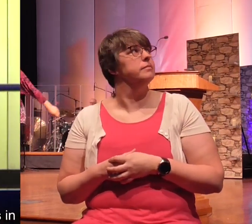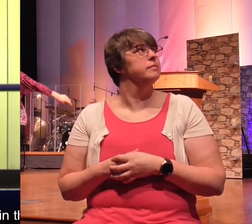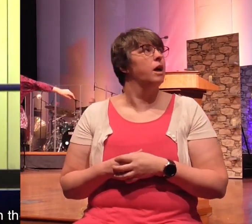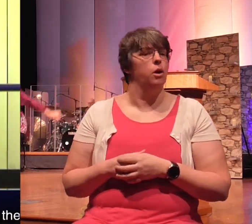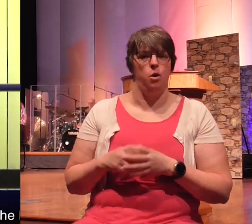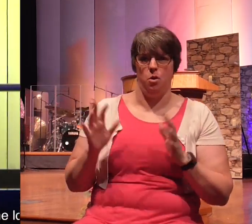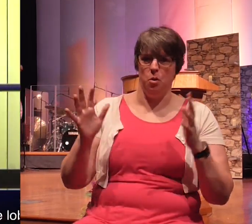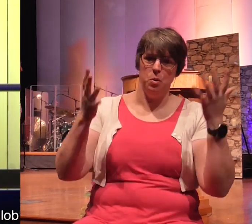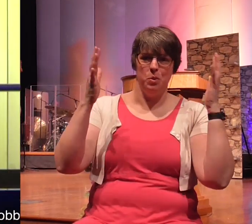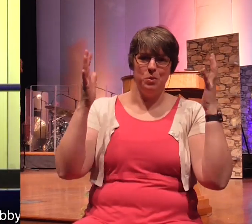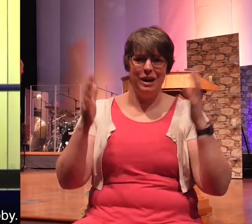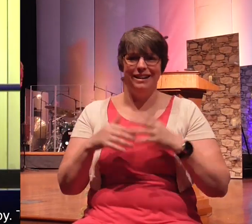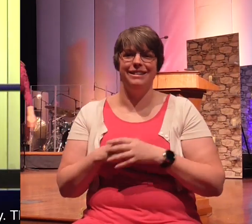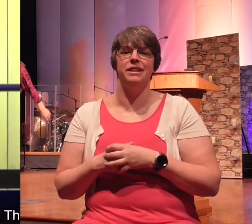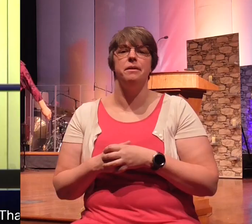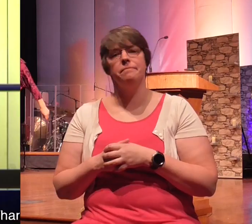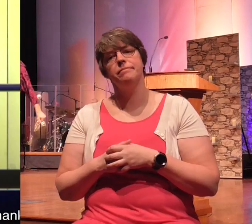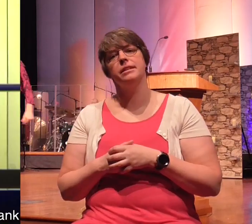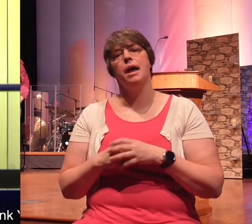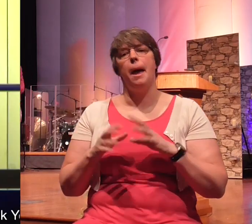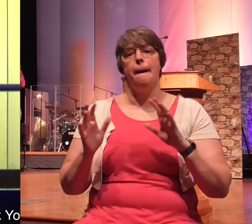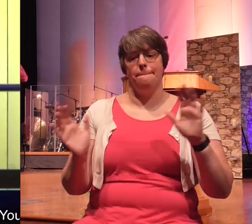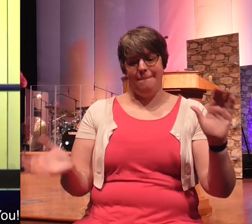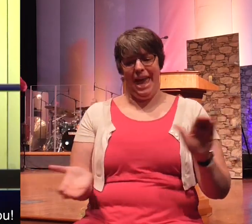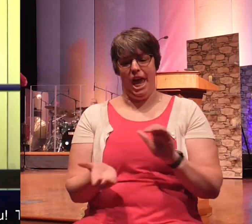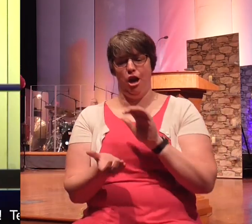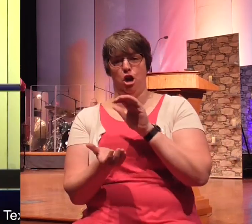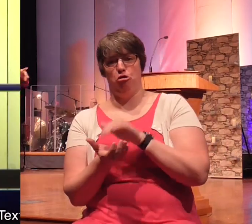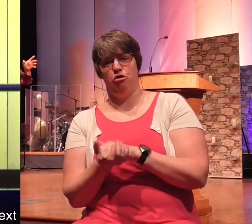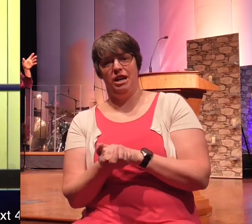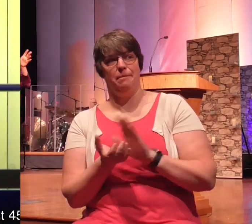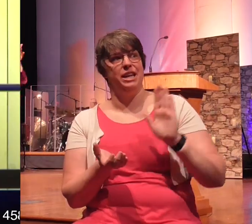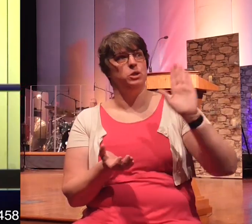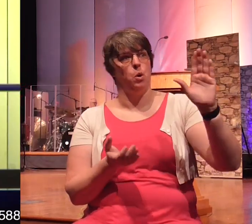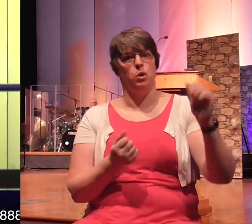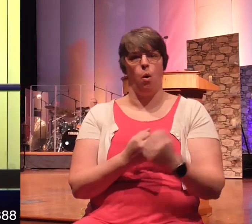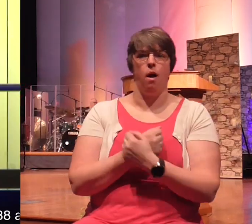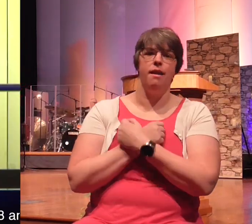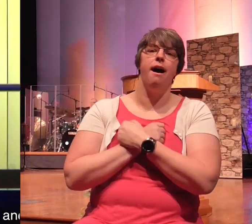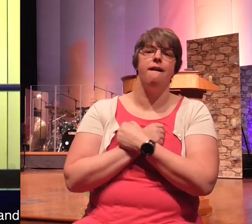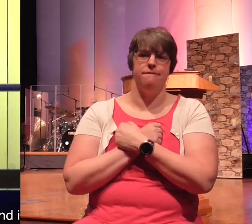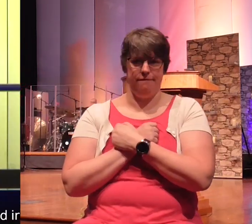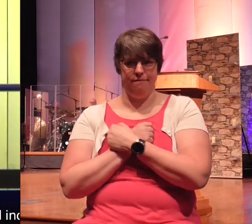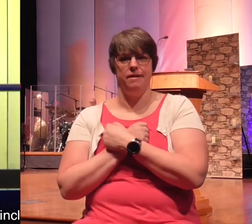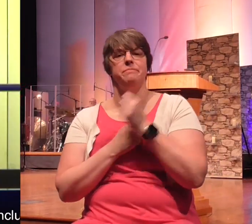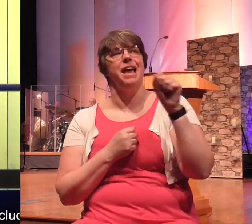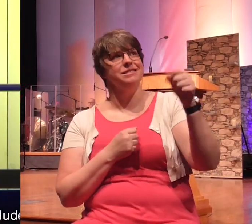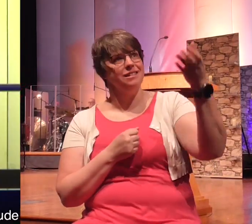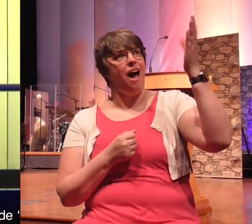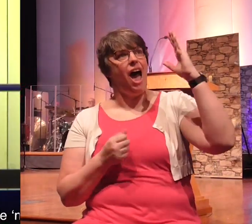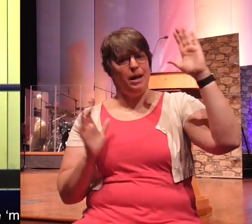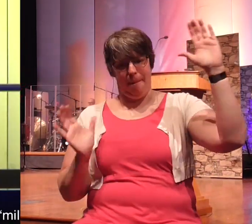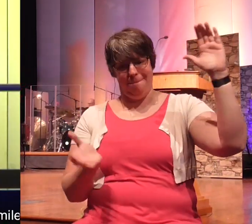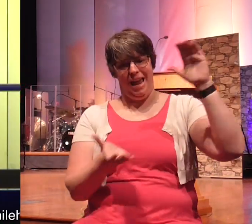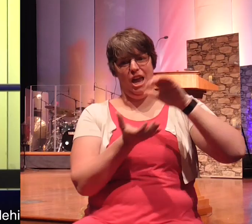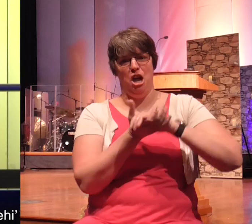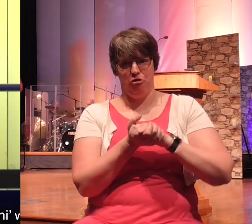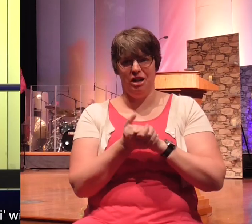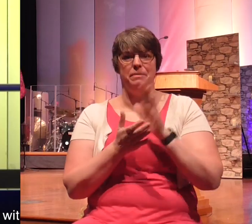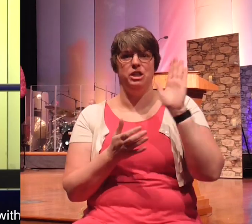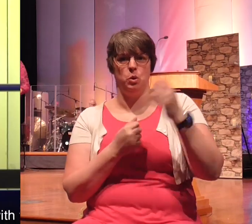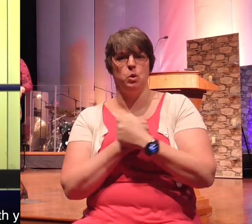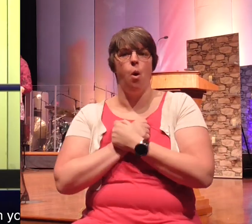Woo! Marry me to your love, yeah, God, marry me to your